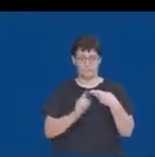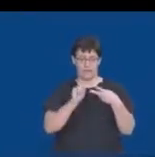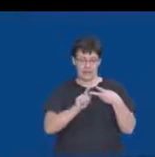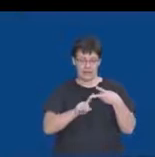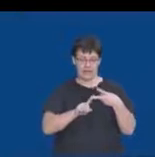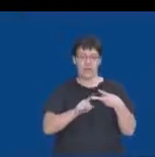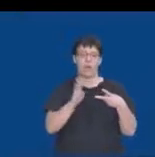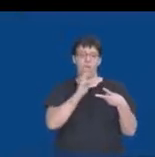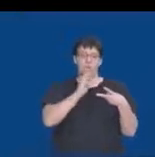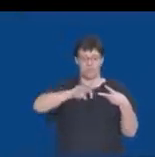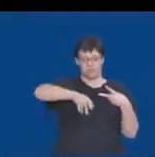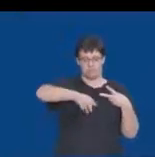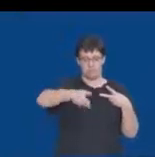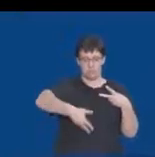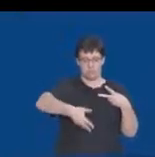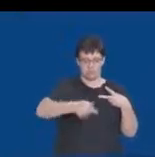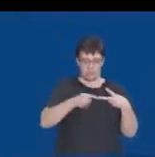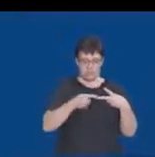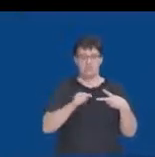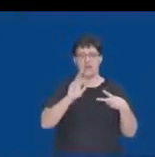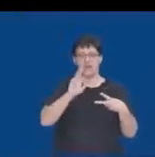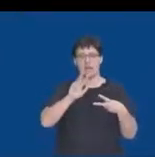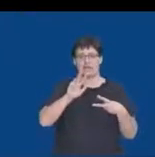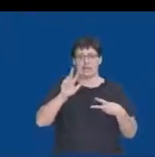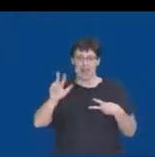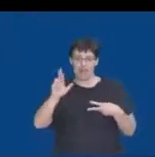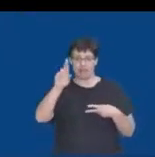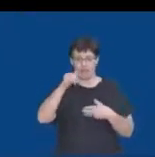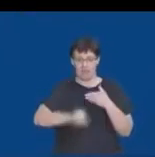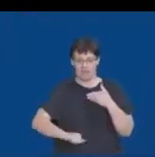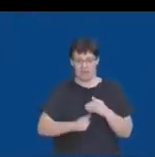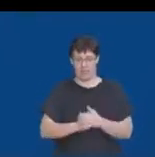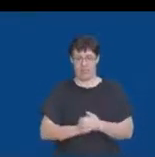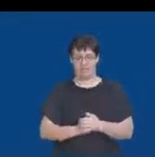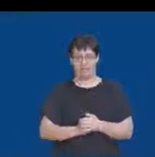water. My tap water was 98 Rand per month.